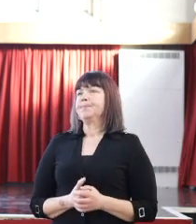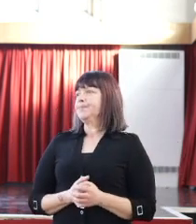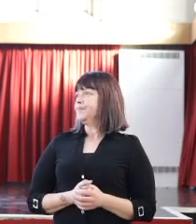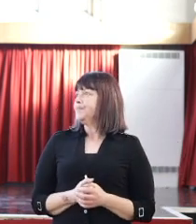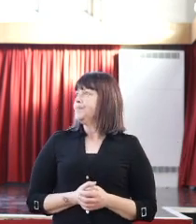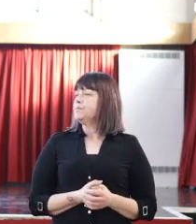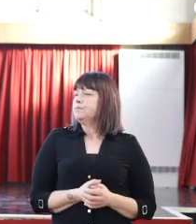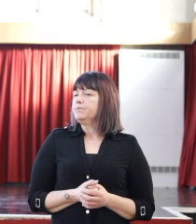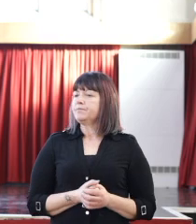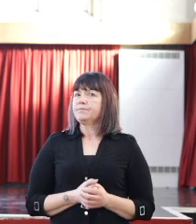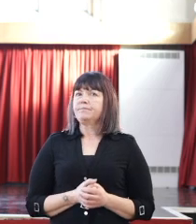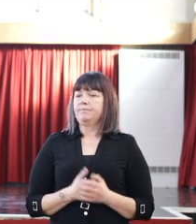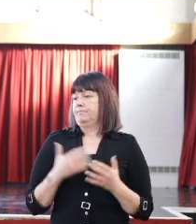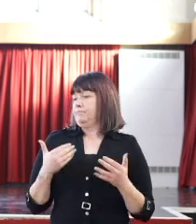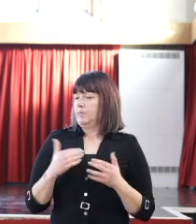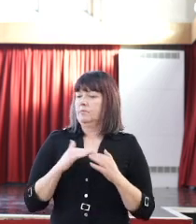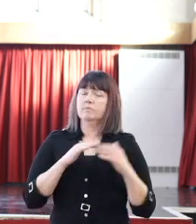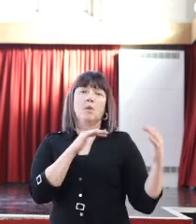World War II.